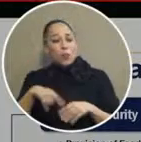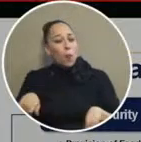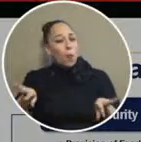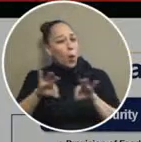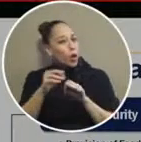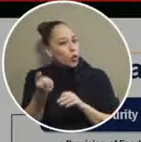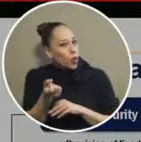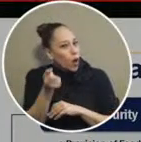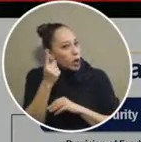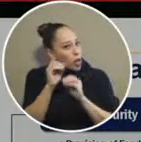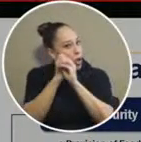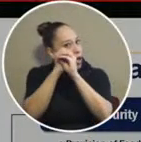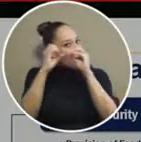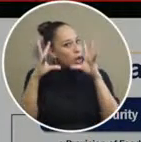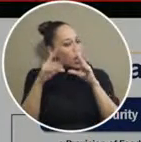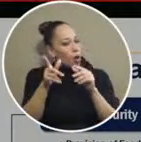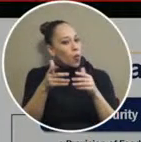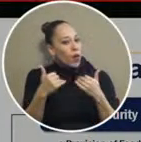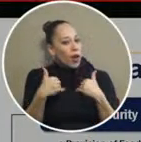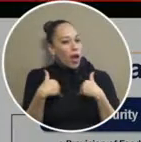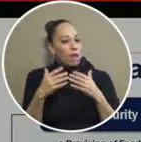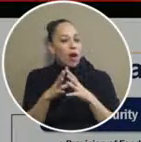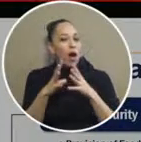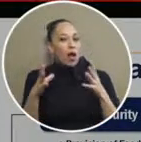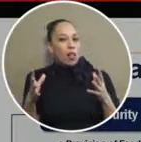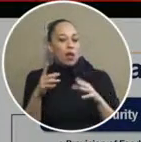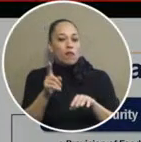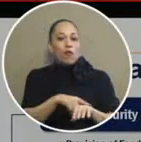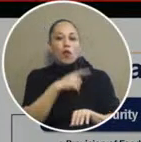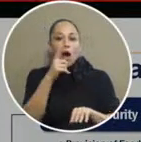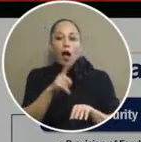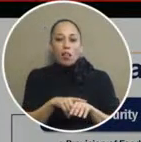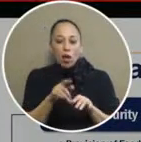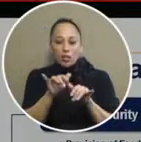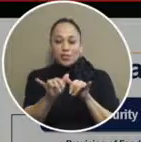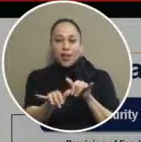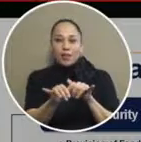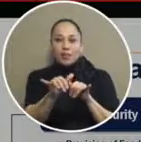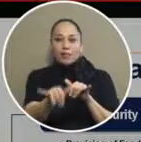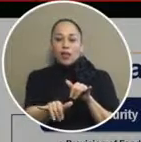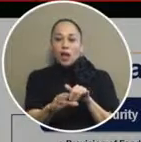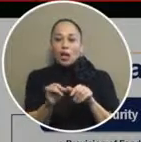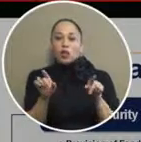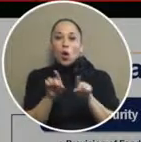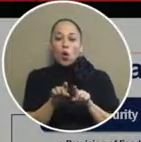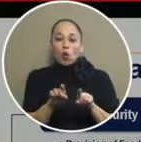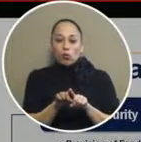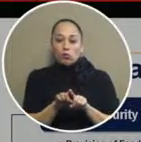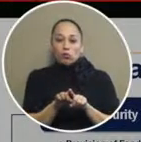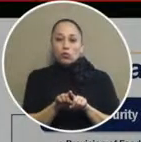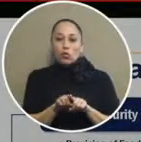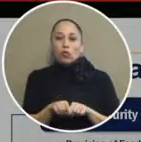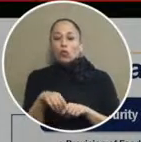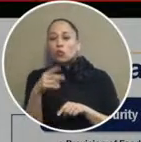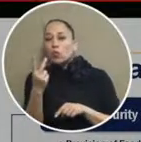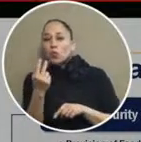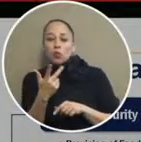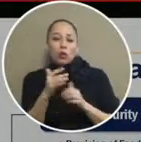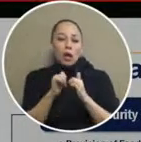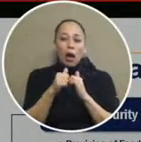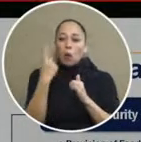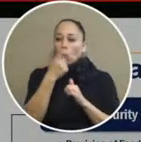understand as we have so much uncertainty about how long this is going to go, as well as what wave 2 or 3 might look